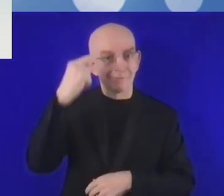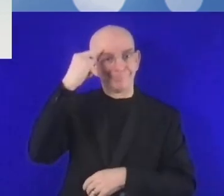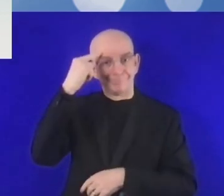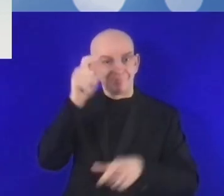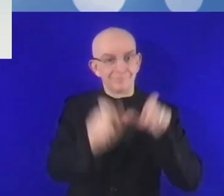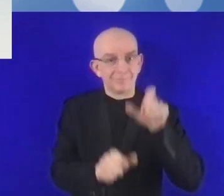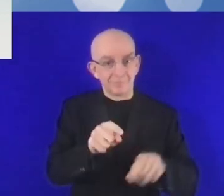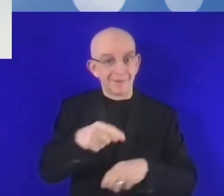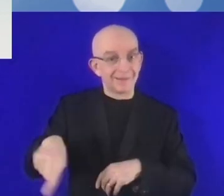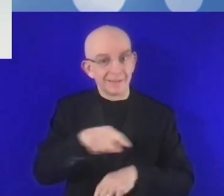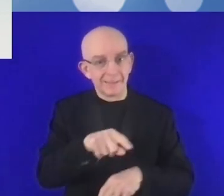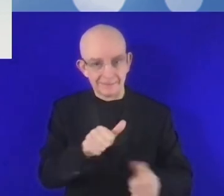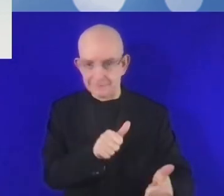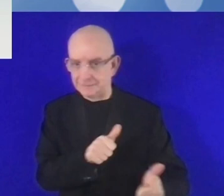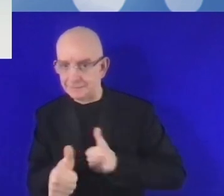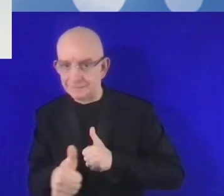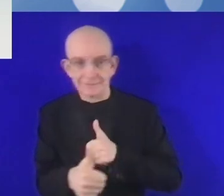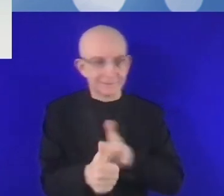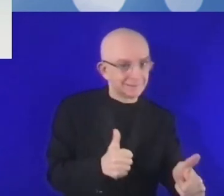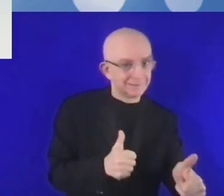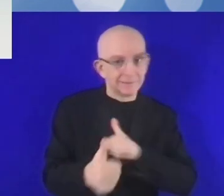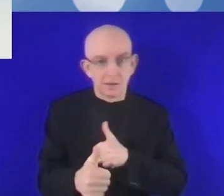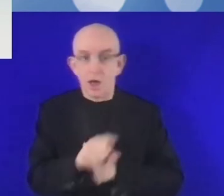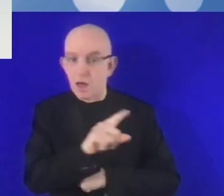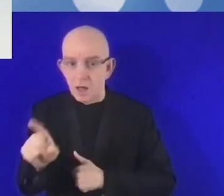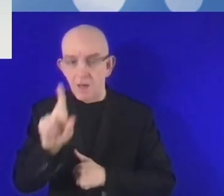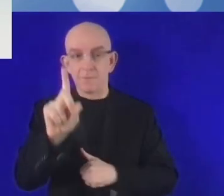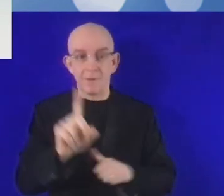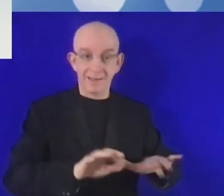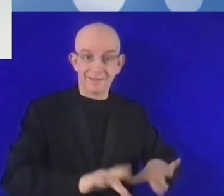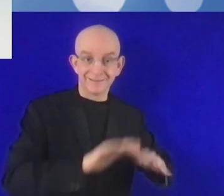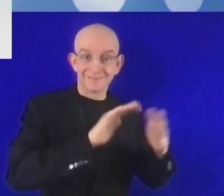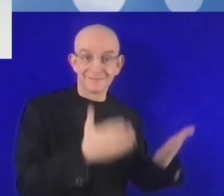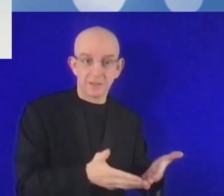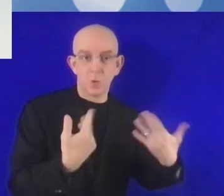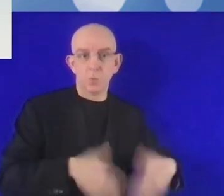collaboration, and then that they, and ultimately all of us, benefit from it.